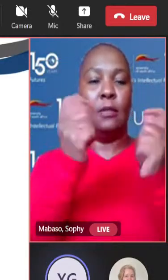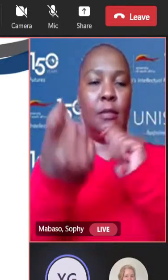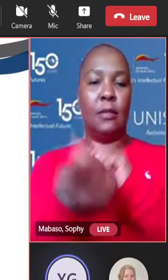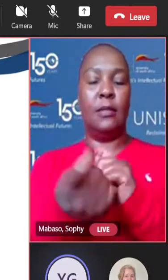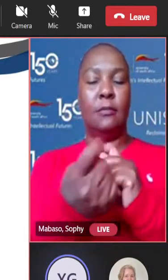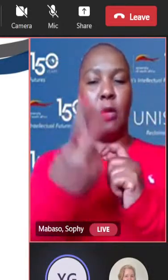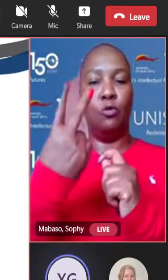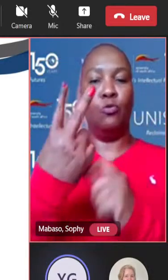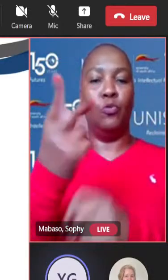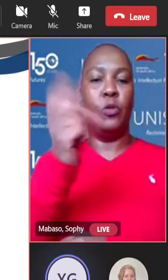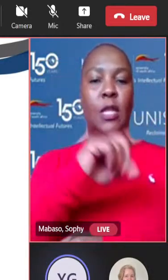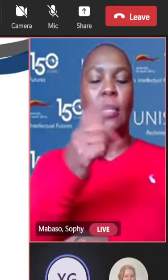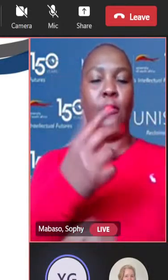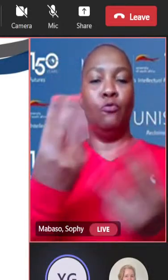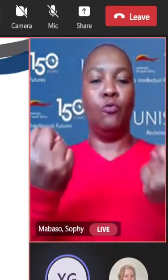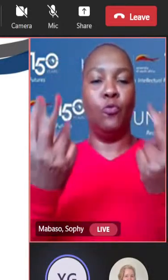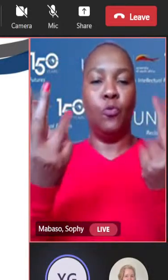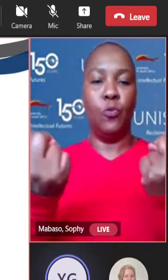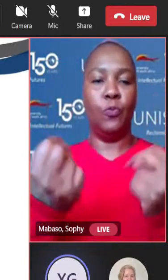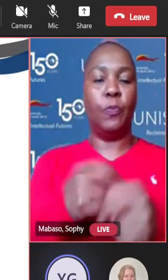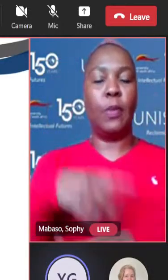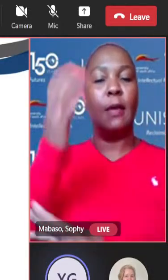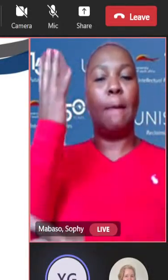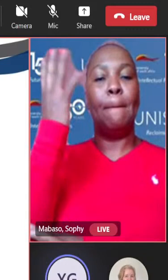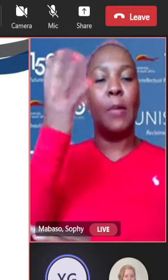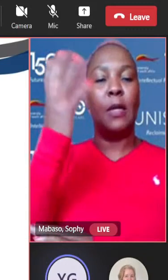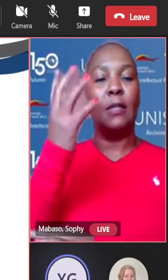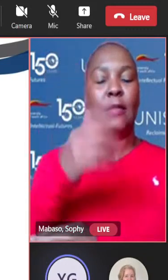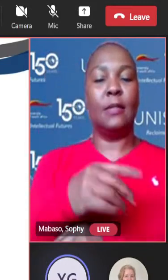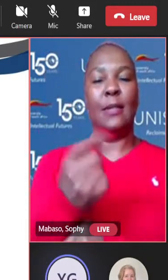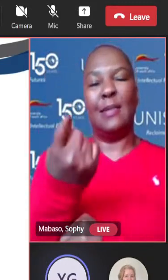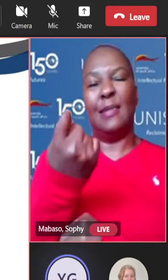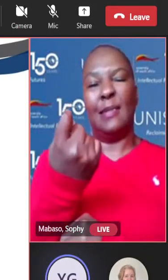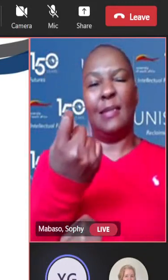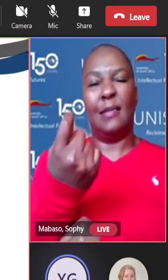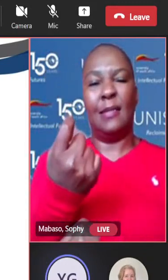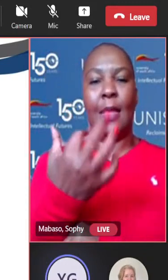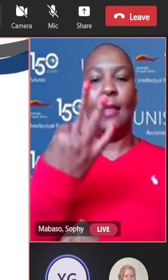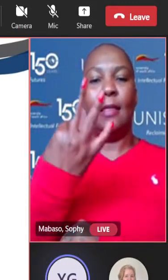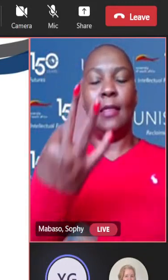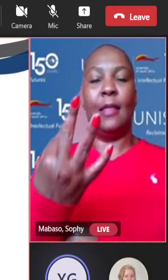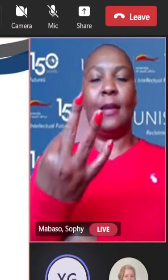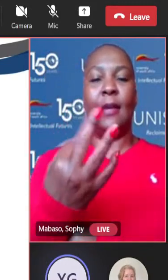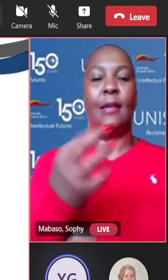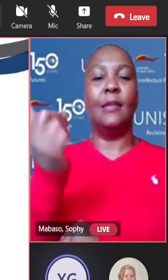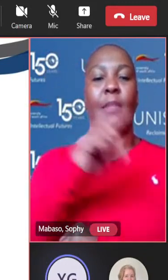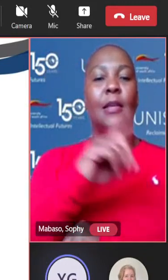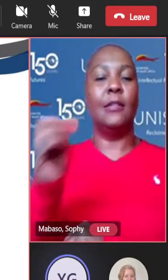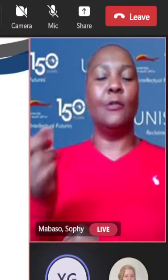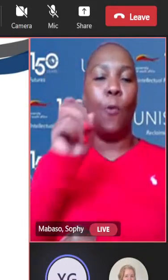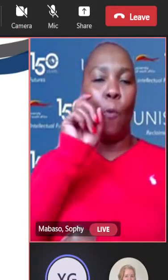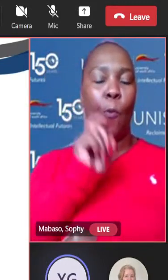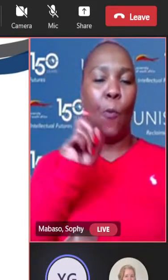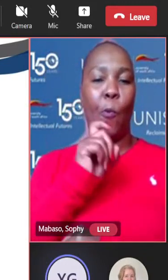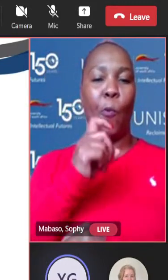days new. The presentation is still a little bit 3 days old. We had done it before the upgrade,